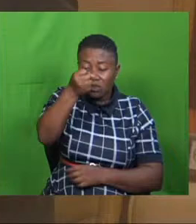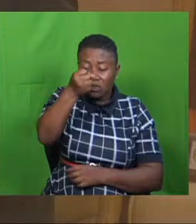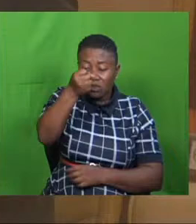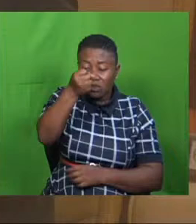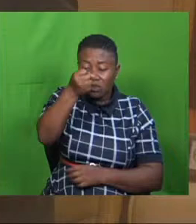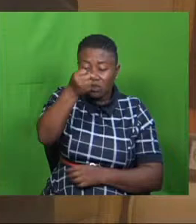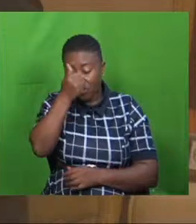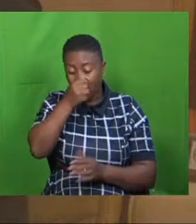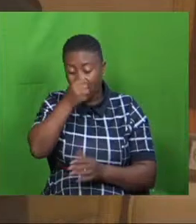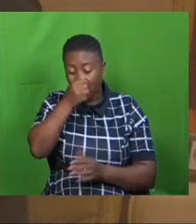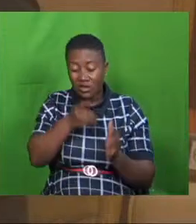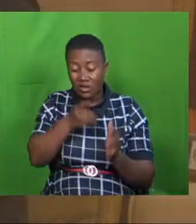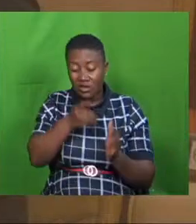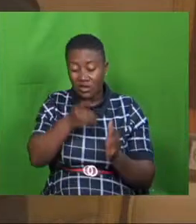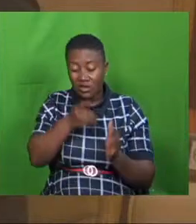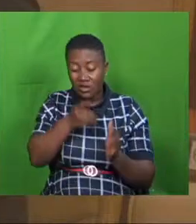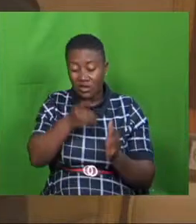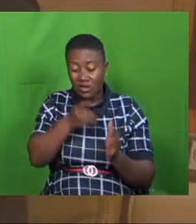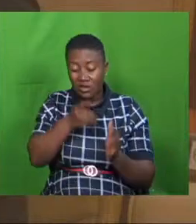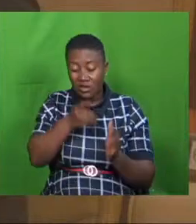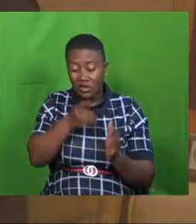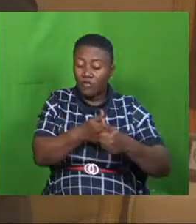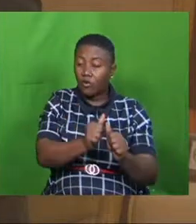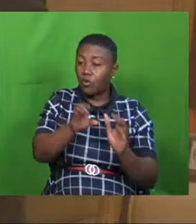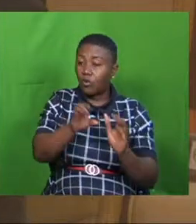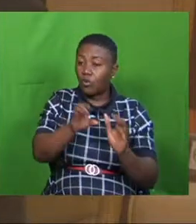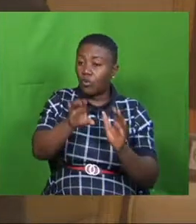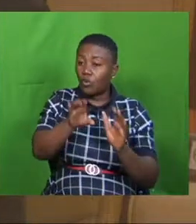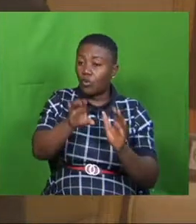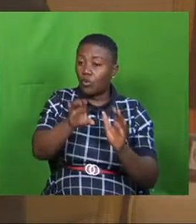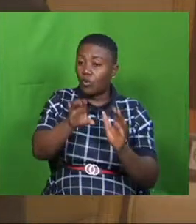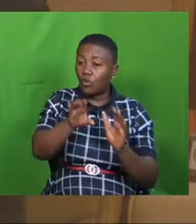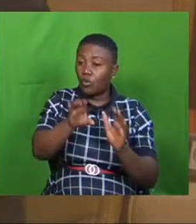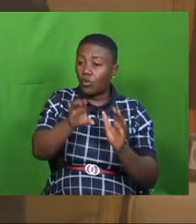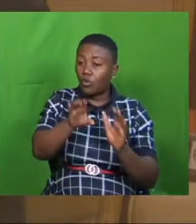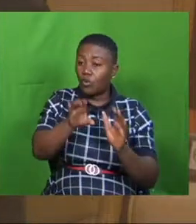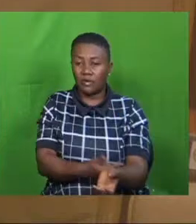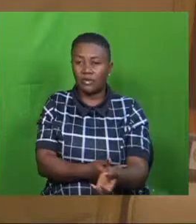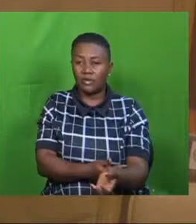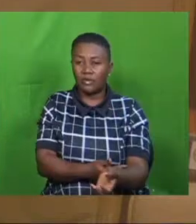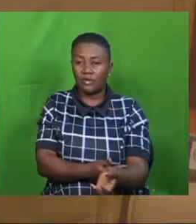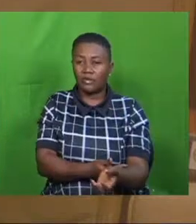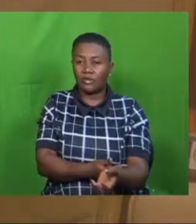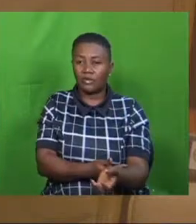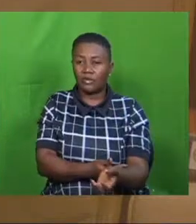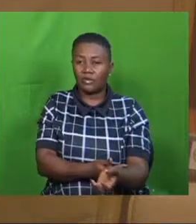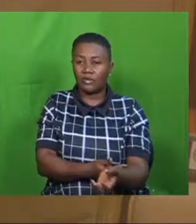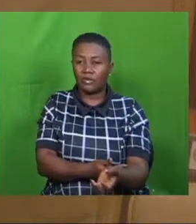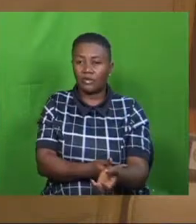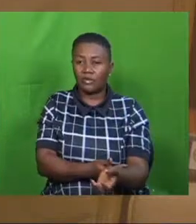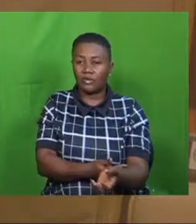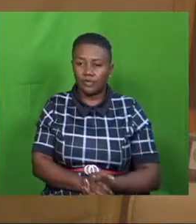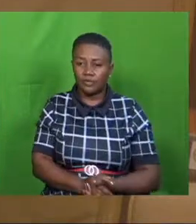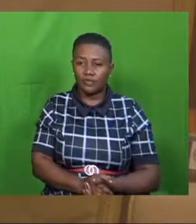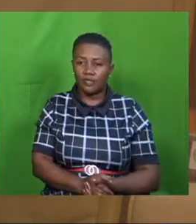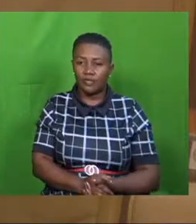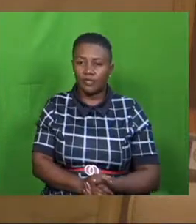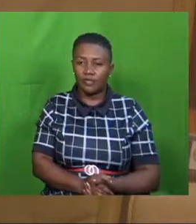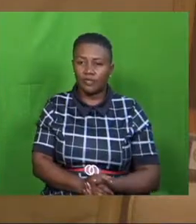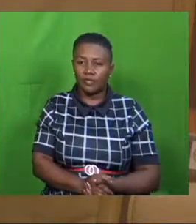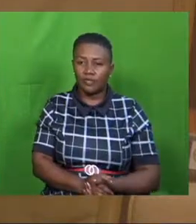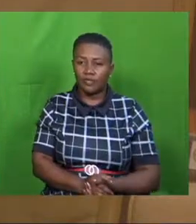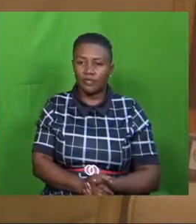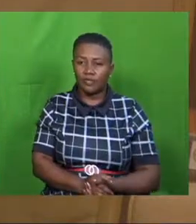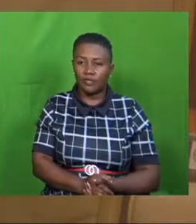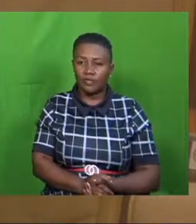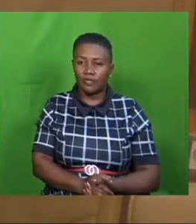in accordance with the Constitution of the Republic of Ghana. Respectfully submitted, I so move,